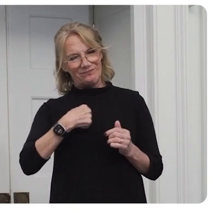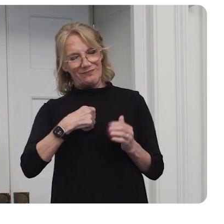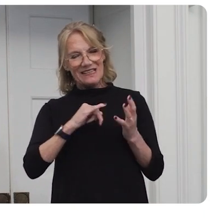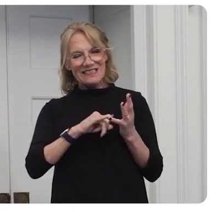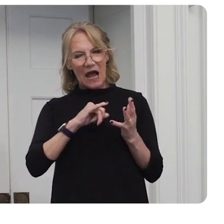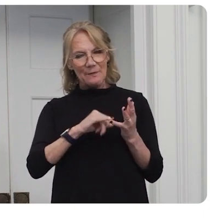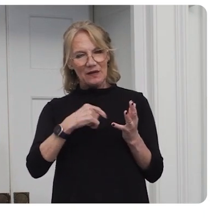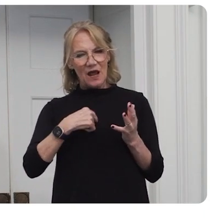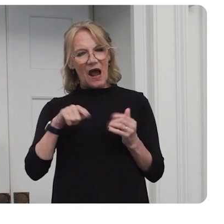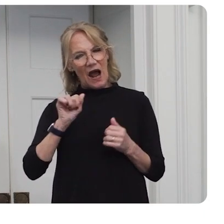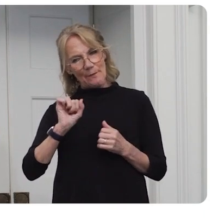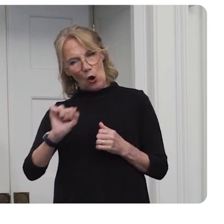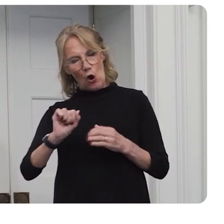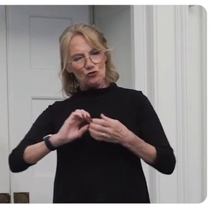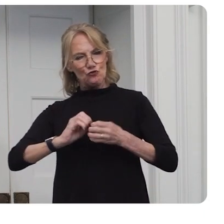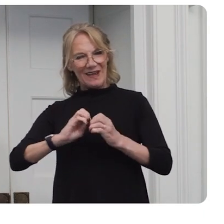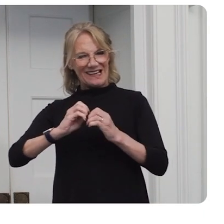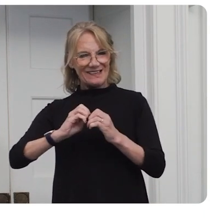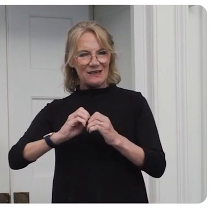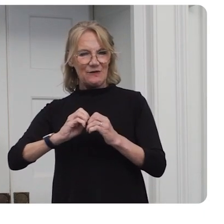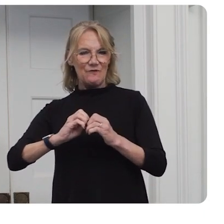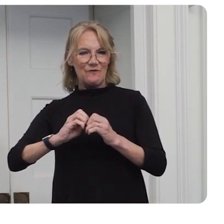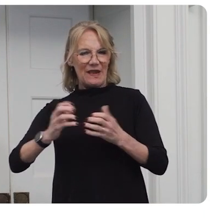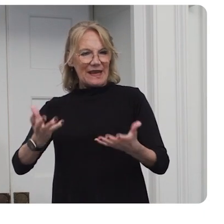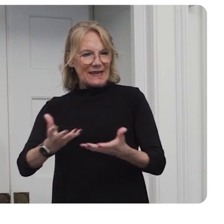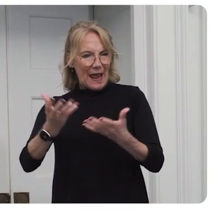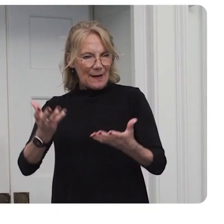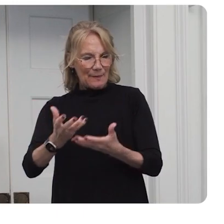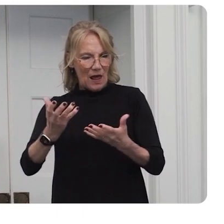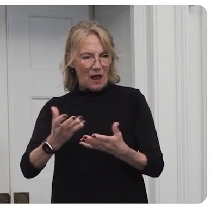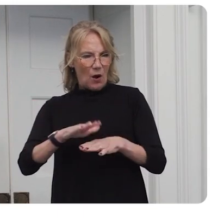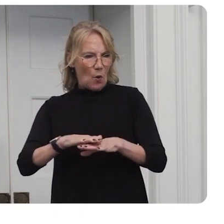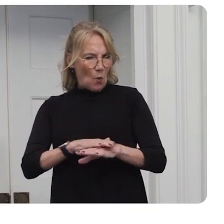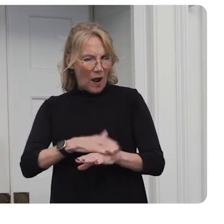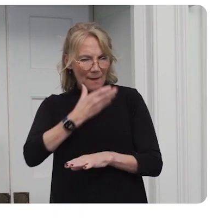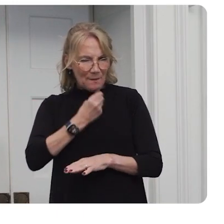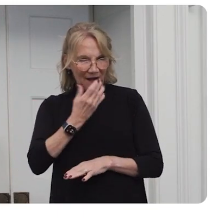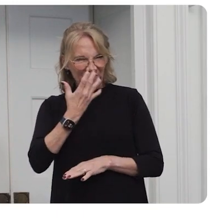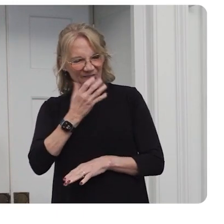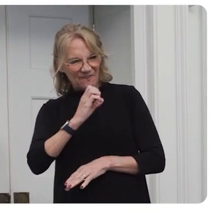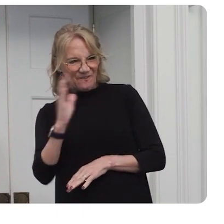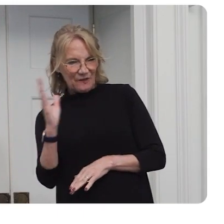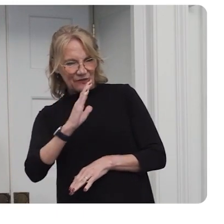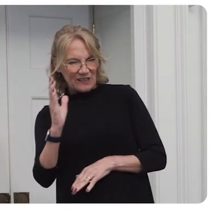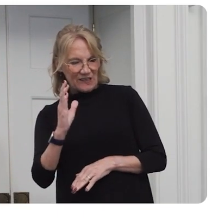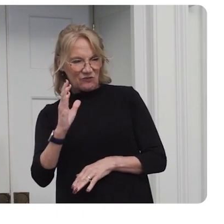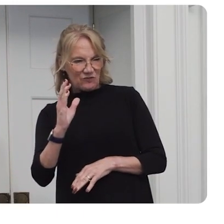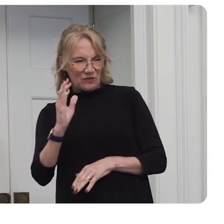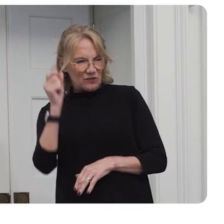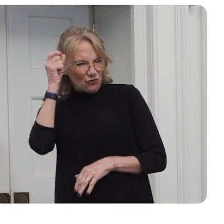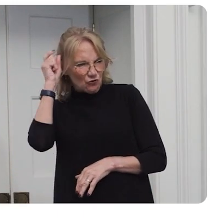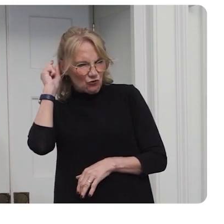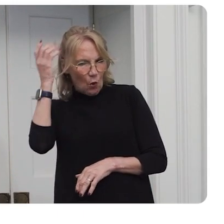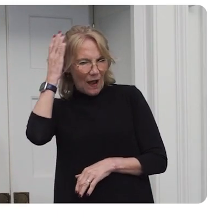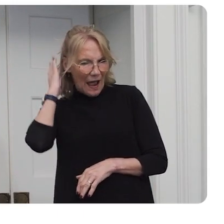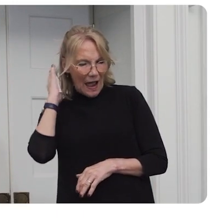Hi, I'm Simon, Grace's creative enabler. I'm a white man in my 50s with short dark hair. I'm wearing